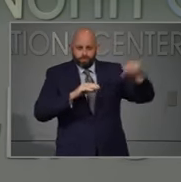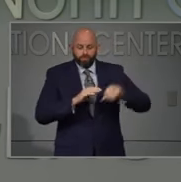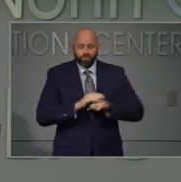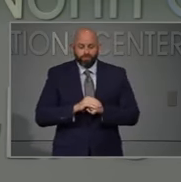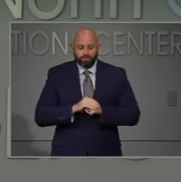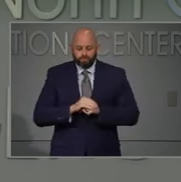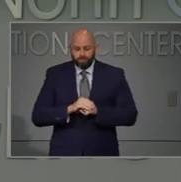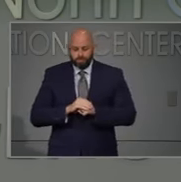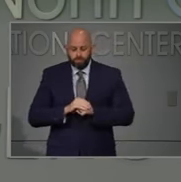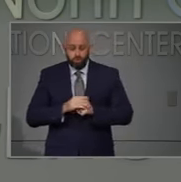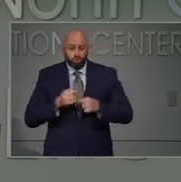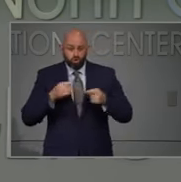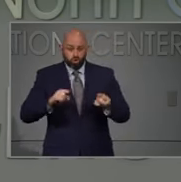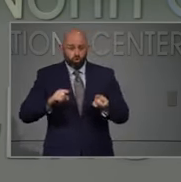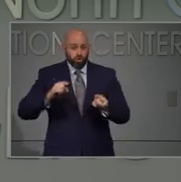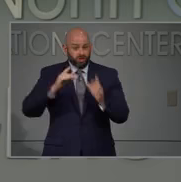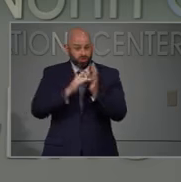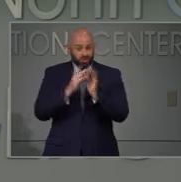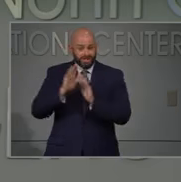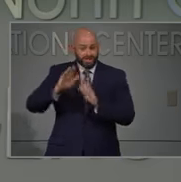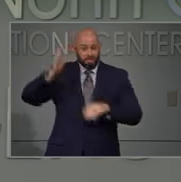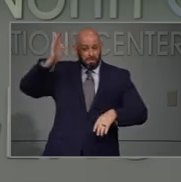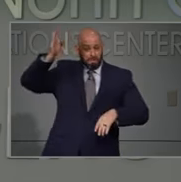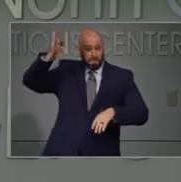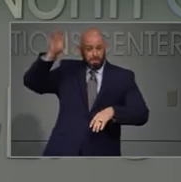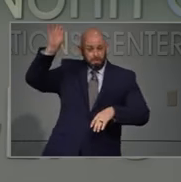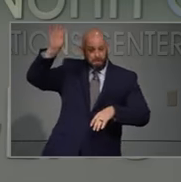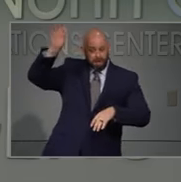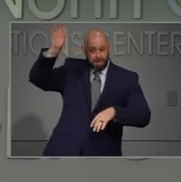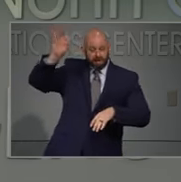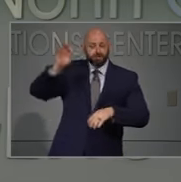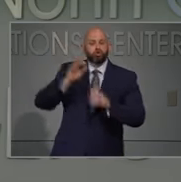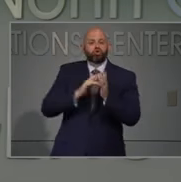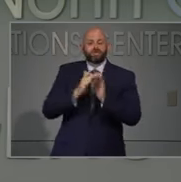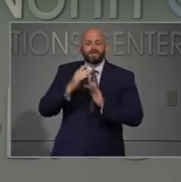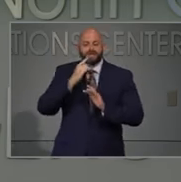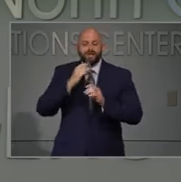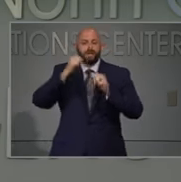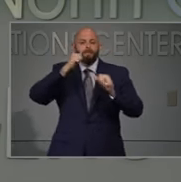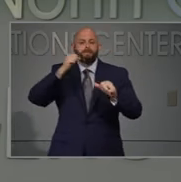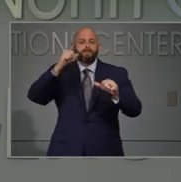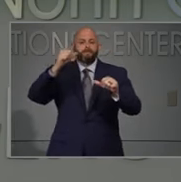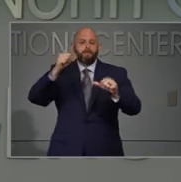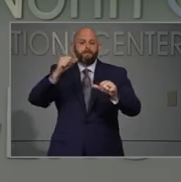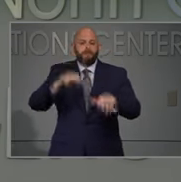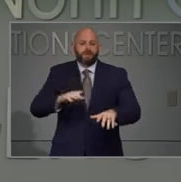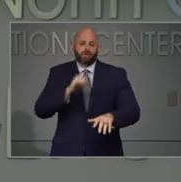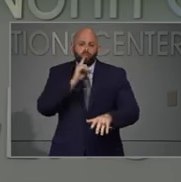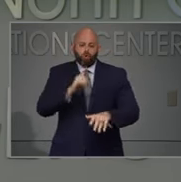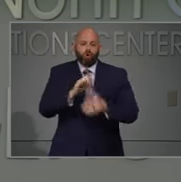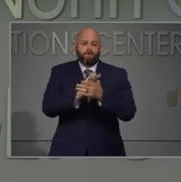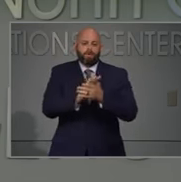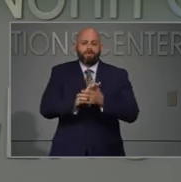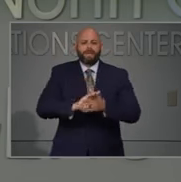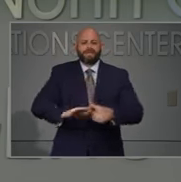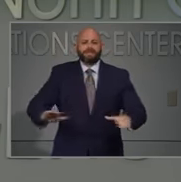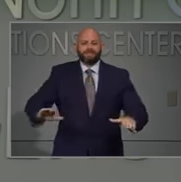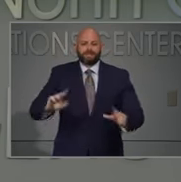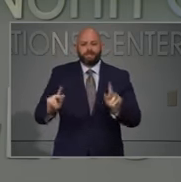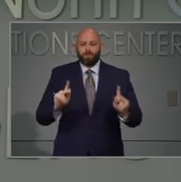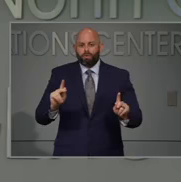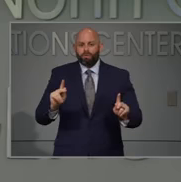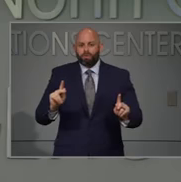peacemakers." I think it takes leaders of strength to be